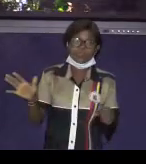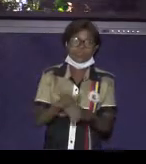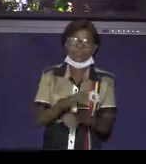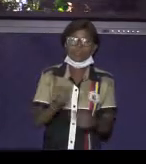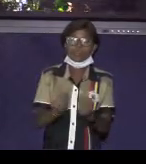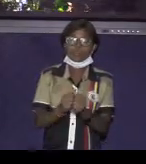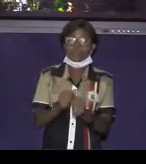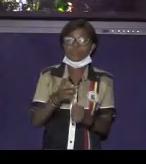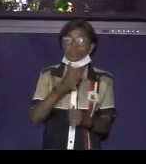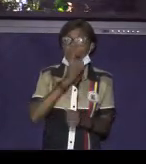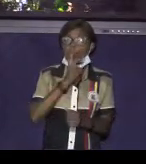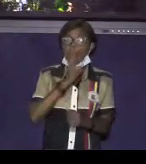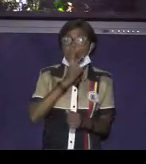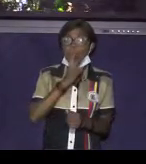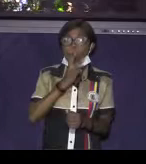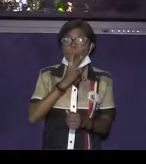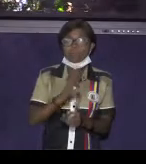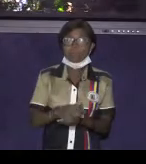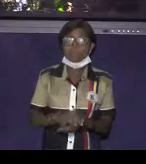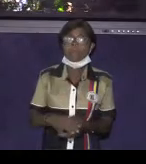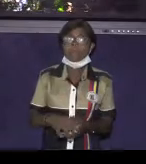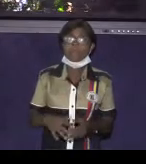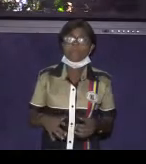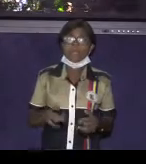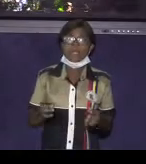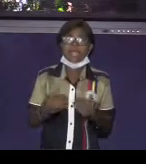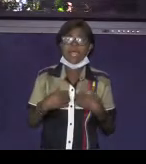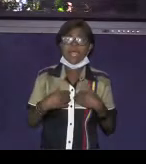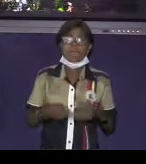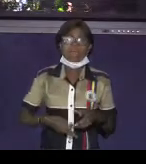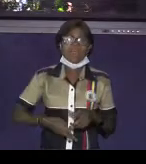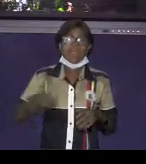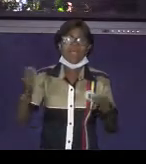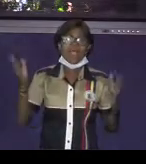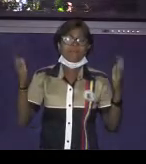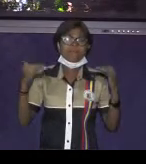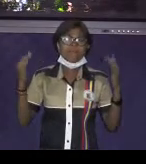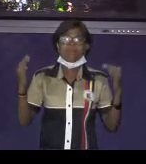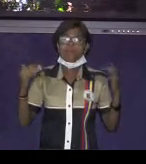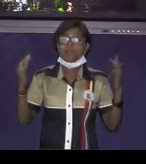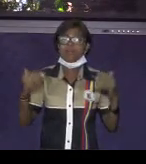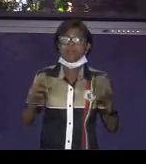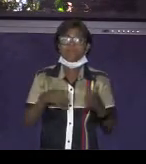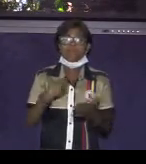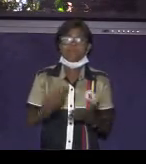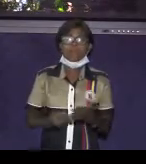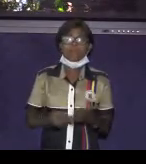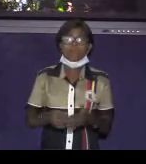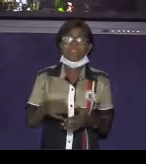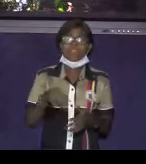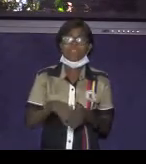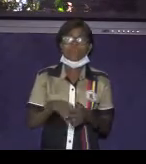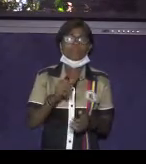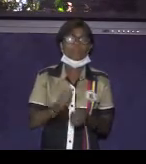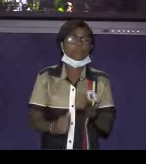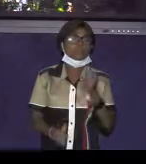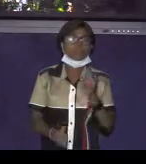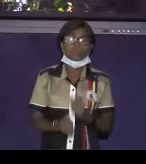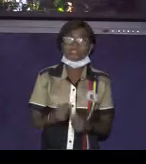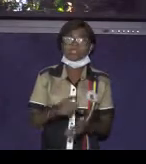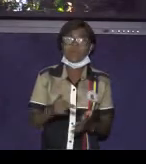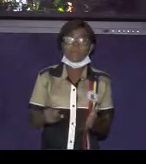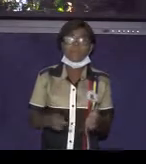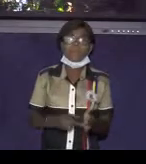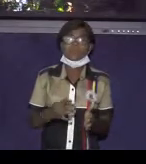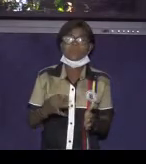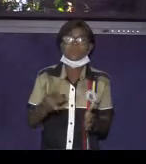trees, evergreen, and high amount of rainfall. And in what region or which part of Nigeria